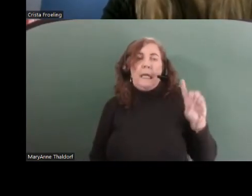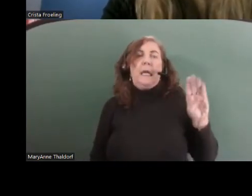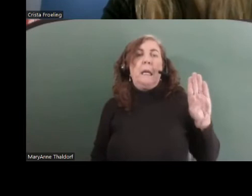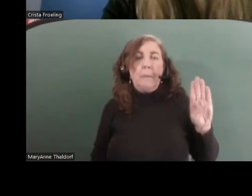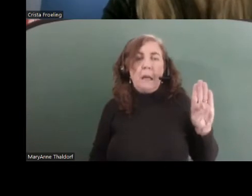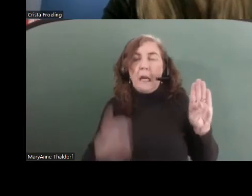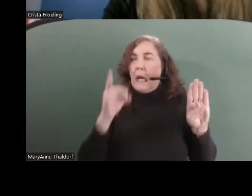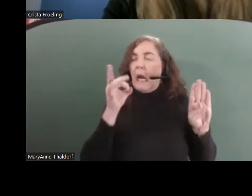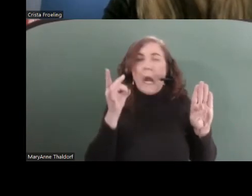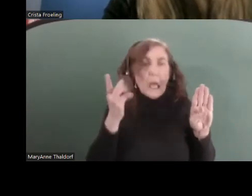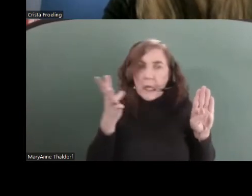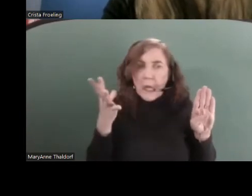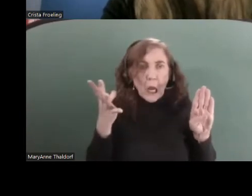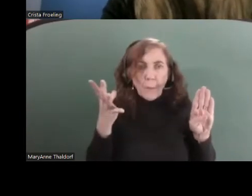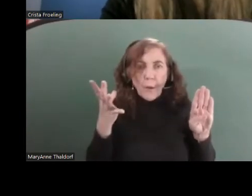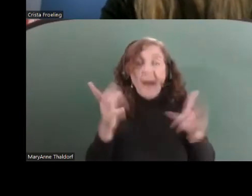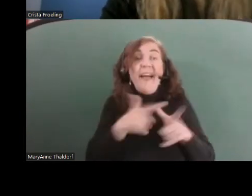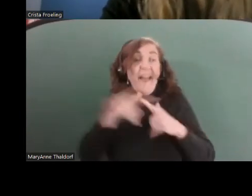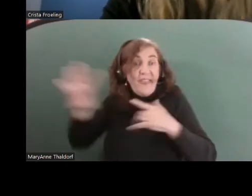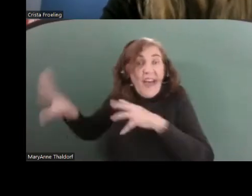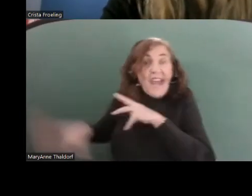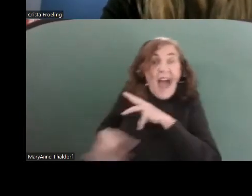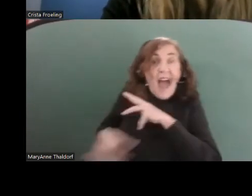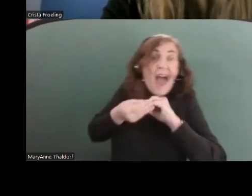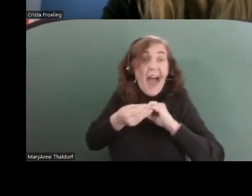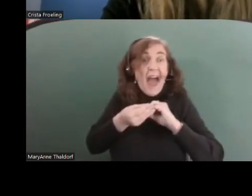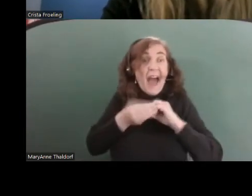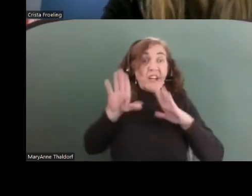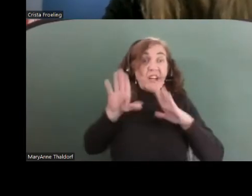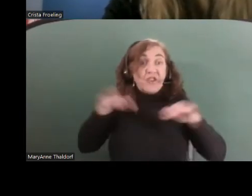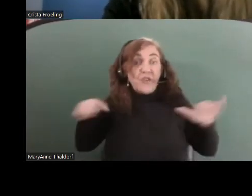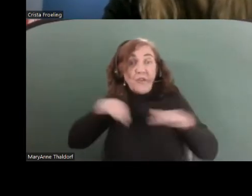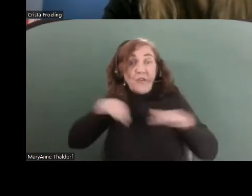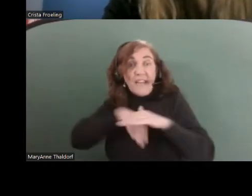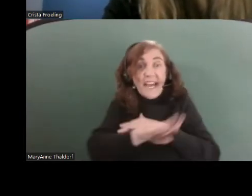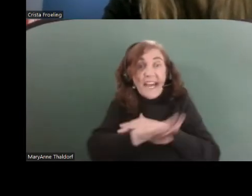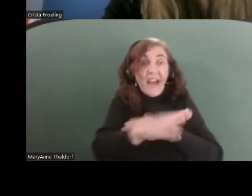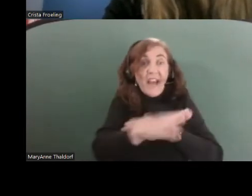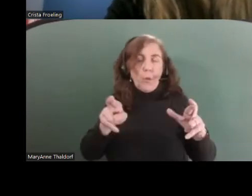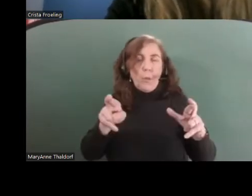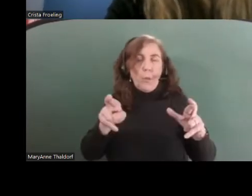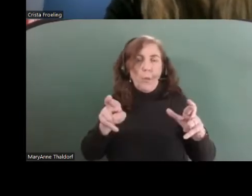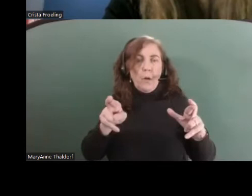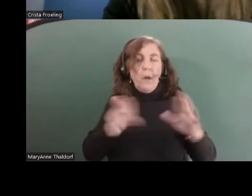So you add children and the background noise is going to be at least 45.